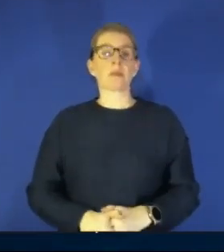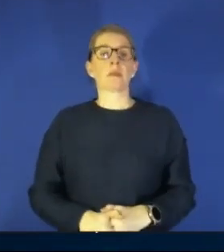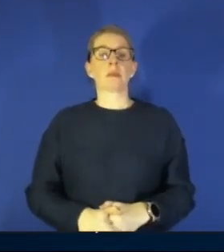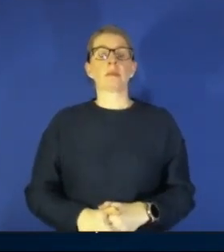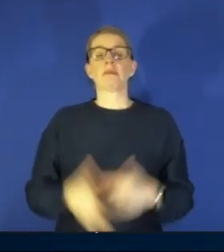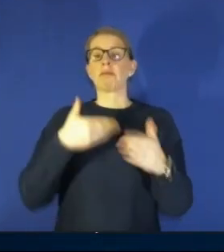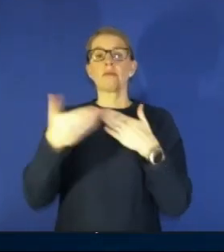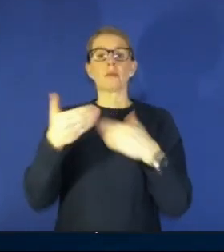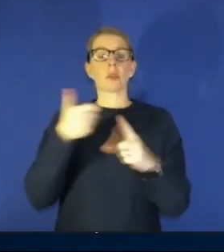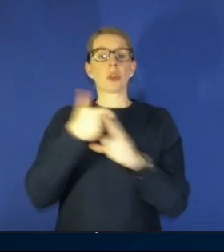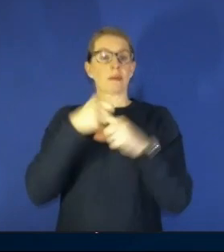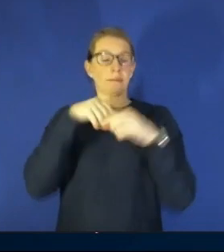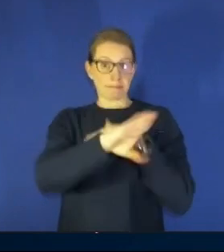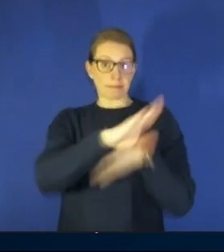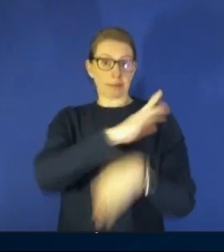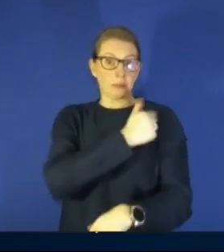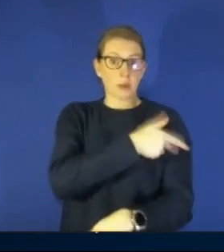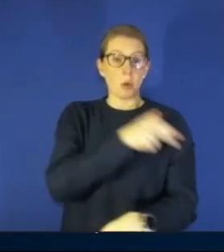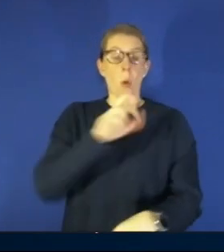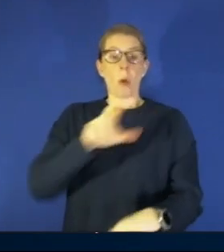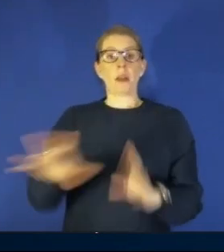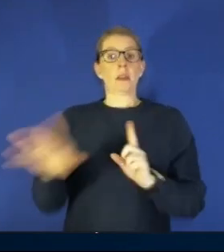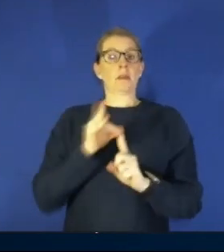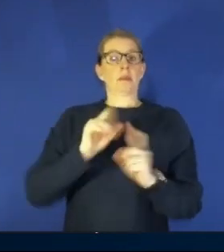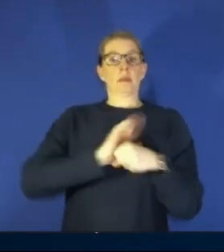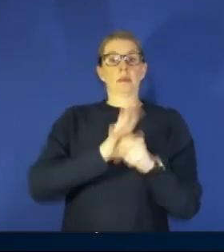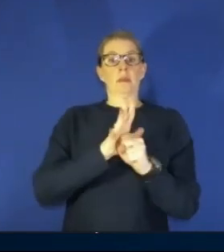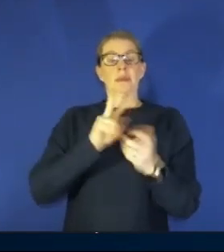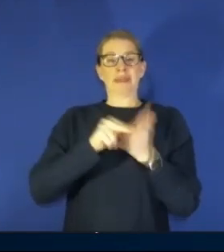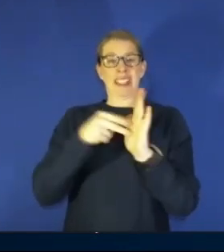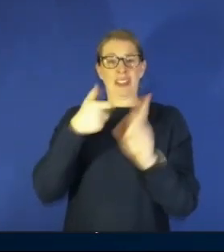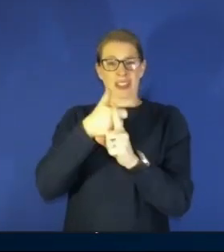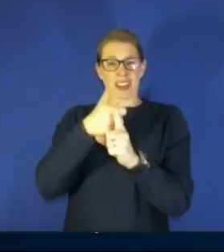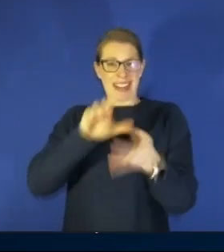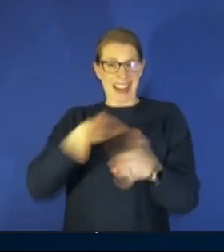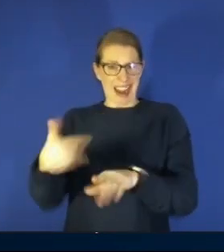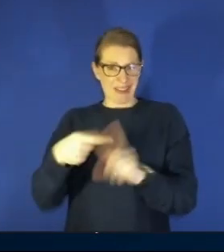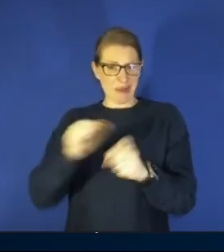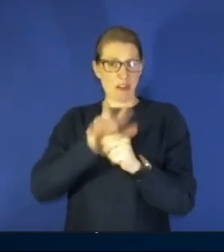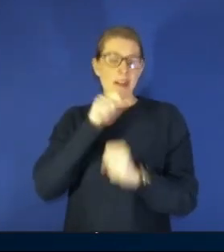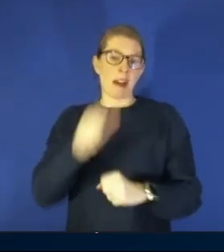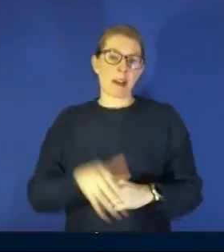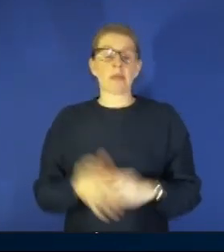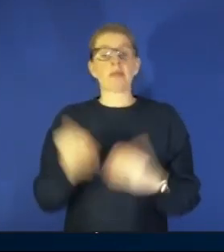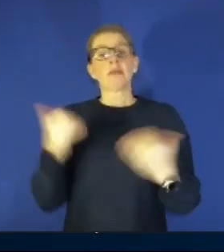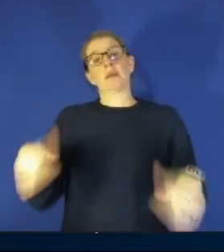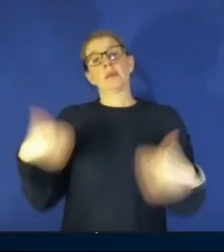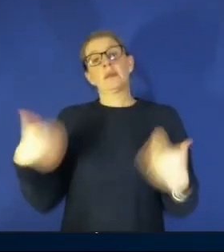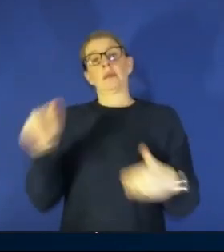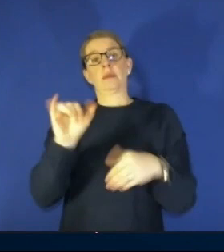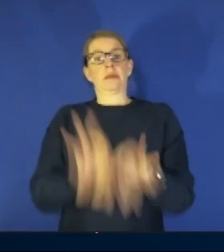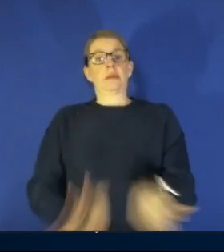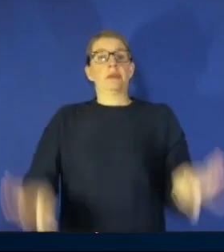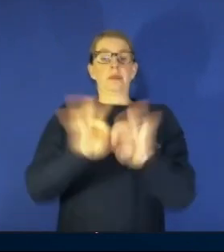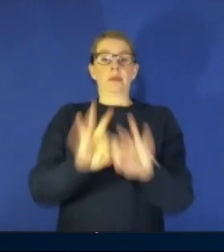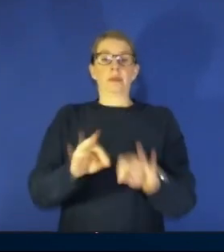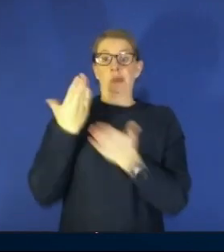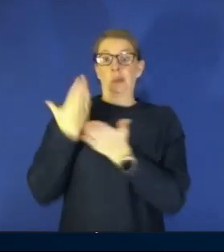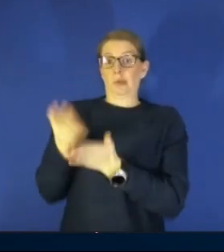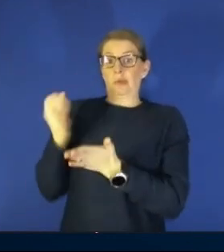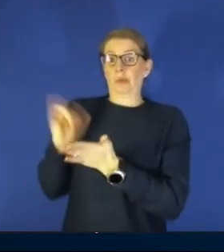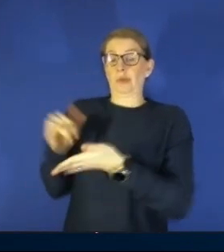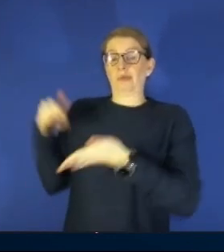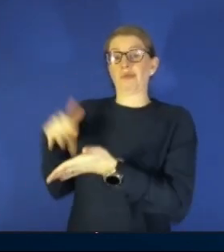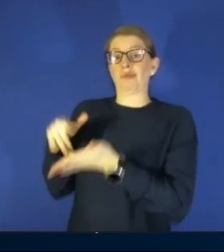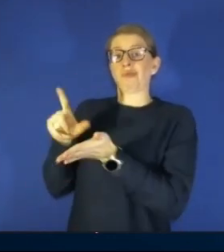in the hospital or even may get COVID, you're not going to die from COVID. And that's a huge thing. And this was verified as well in a study that was published in the